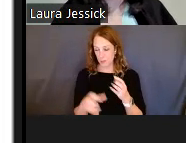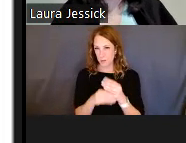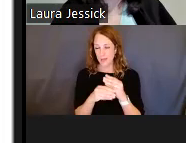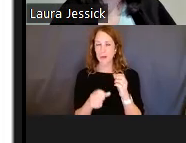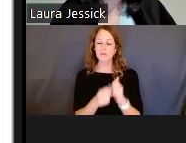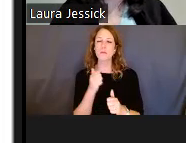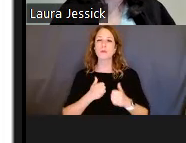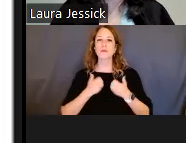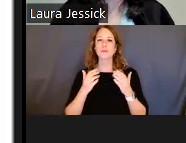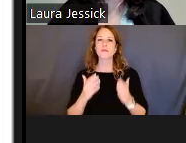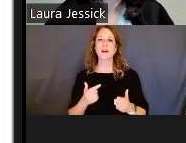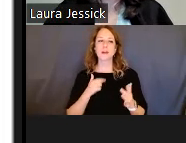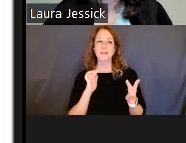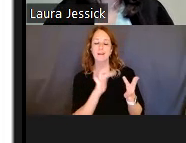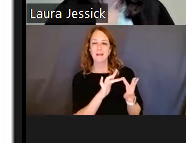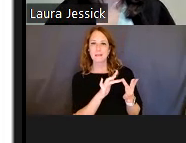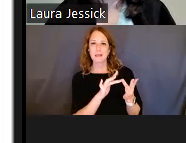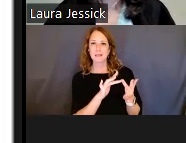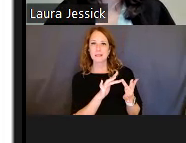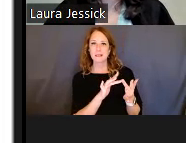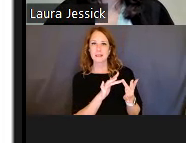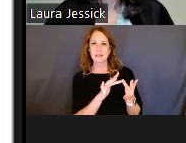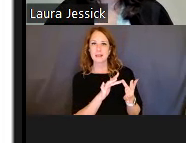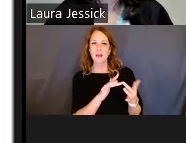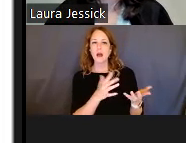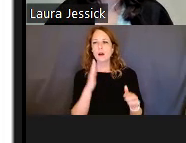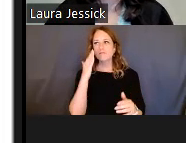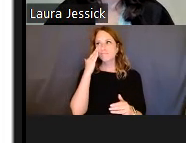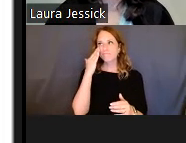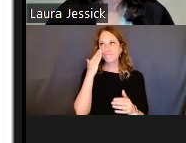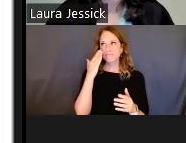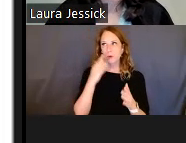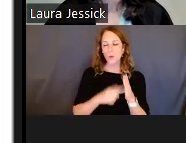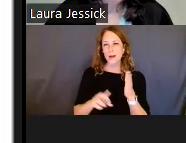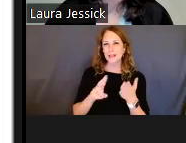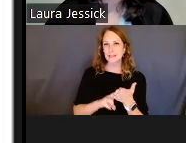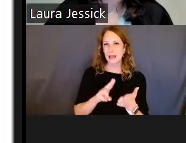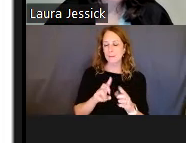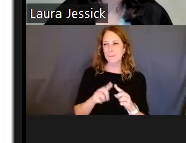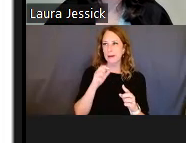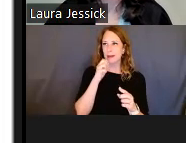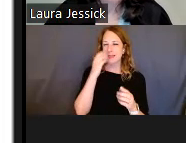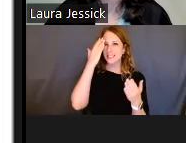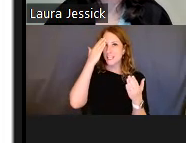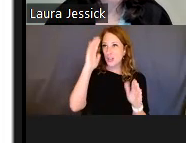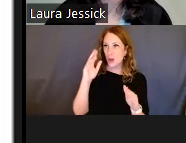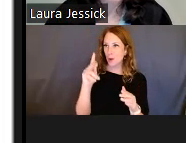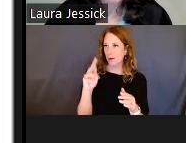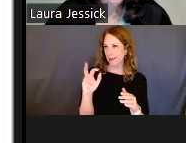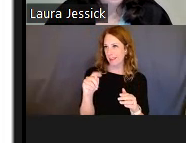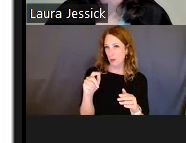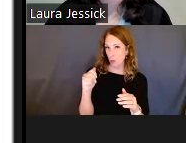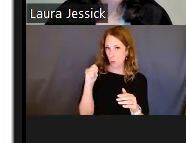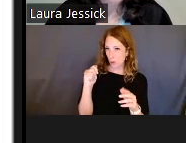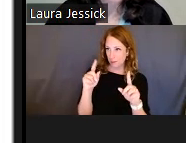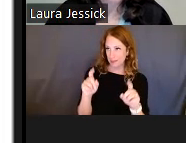survivors I've contacted in those cases are aware of what they signed, but are not aware it meant their kit was not going to